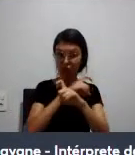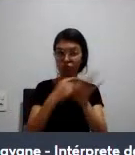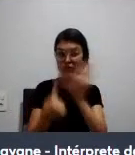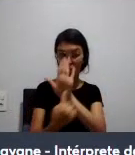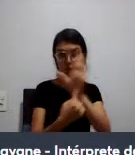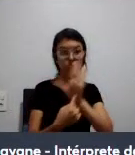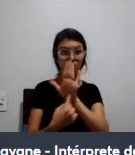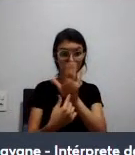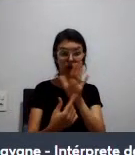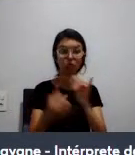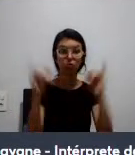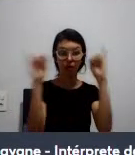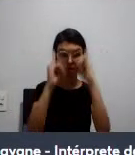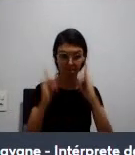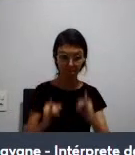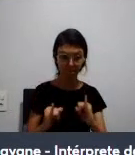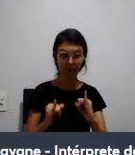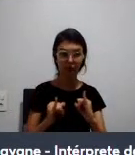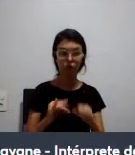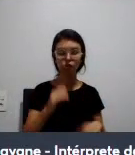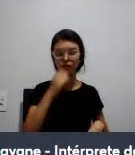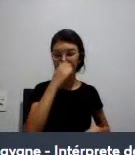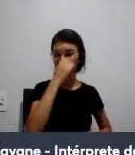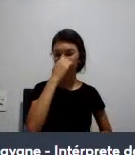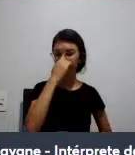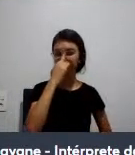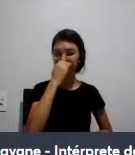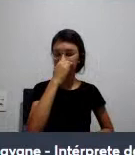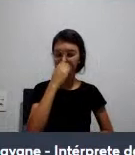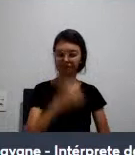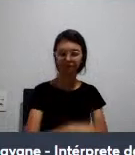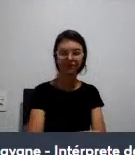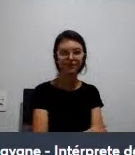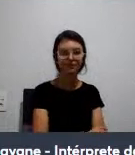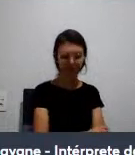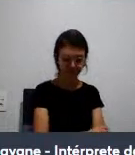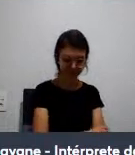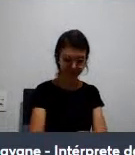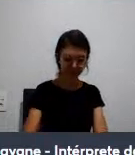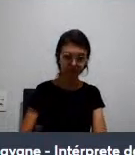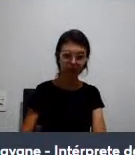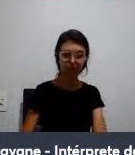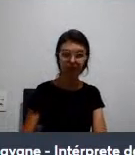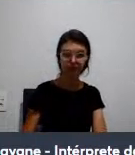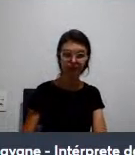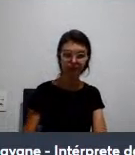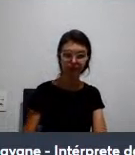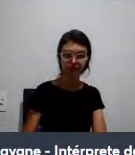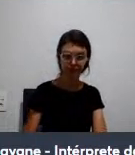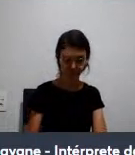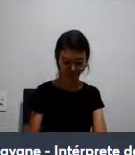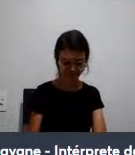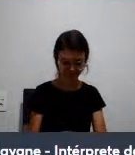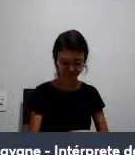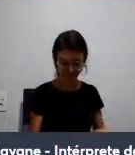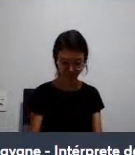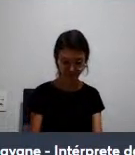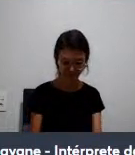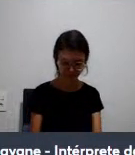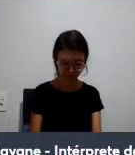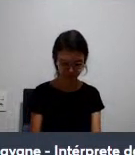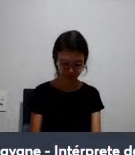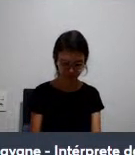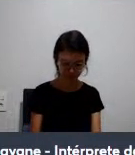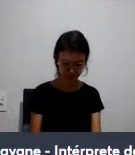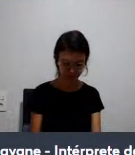We also need to think about the context of writing in order to write well. Could I have the